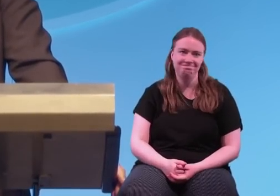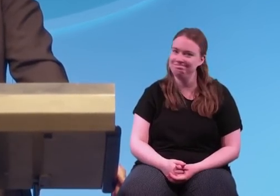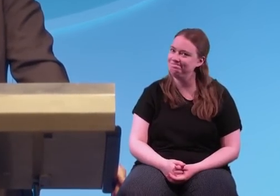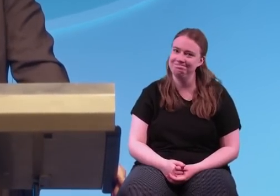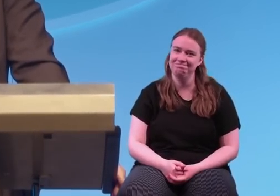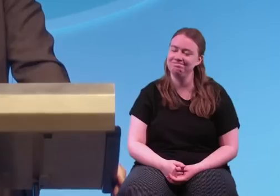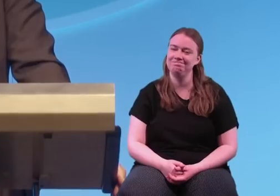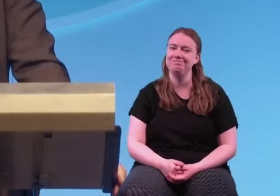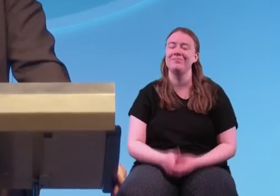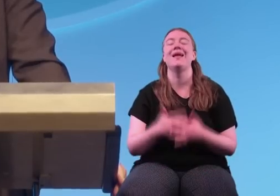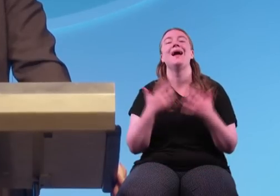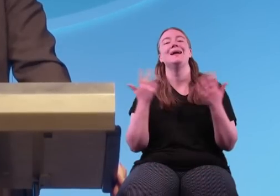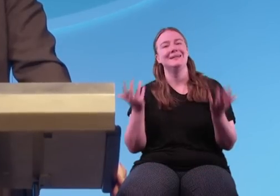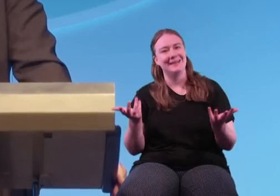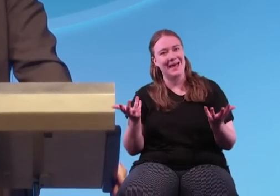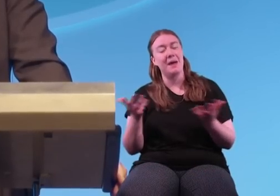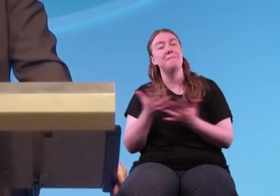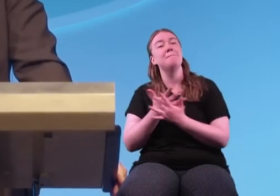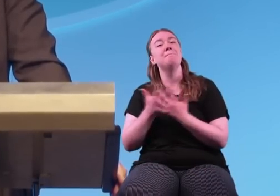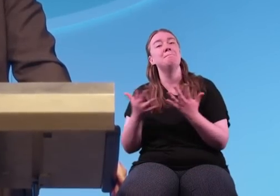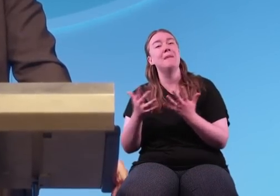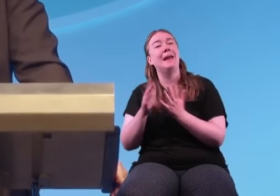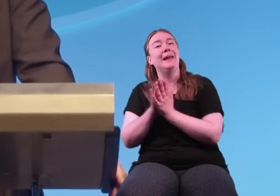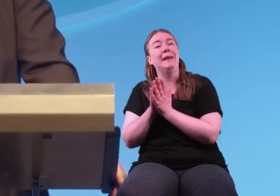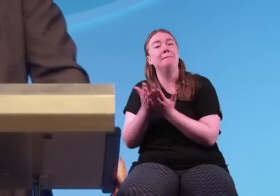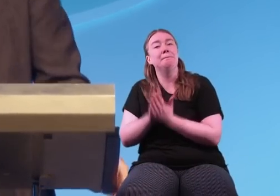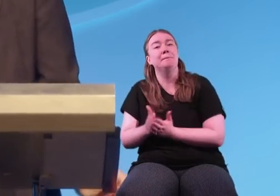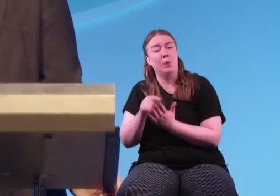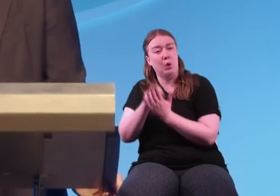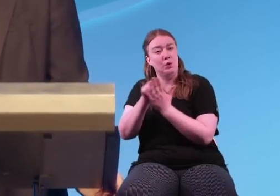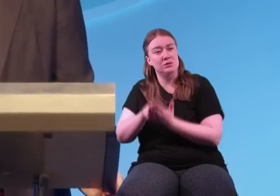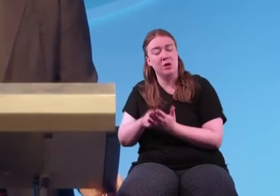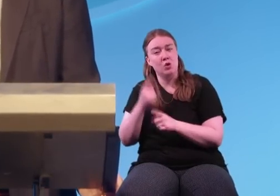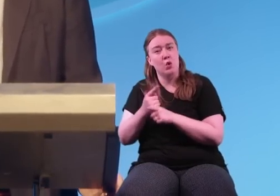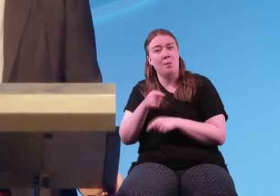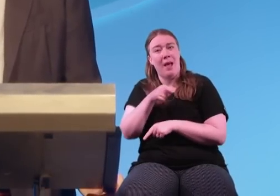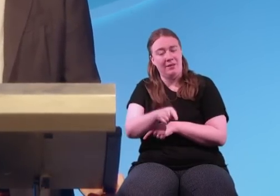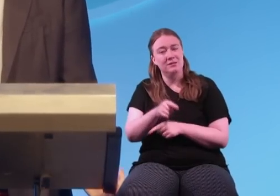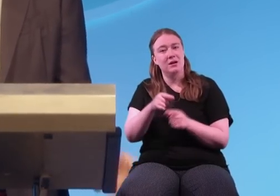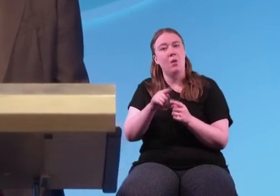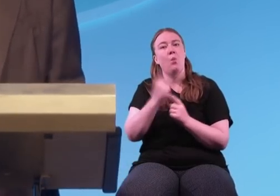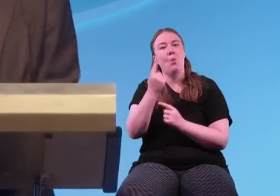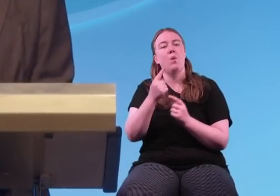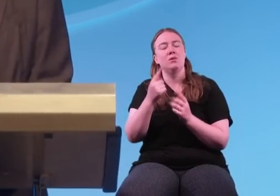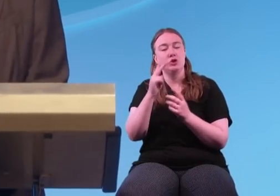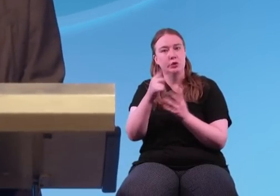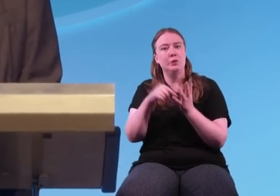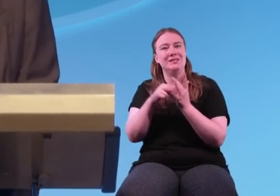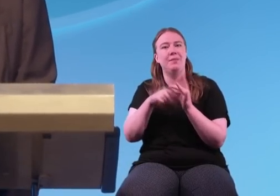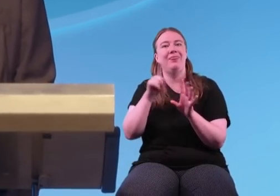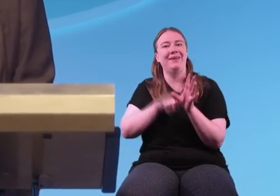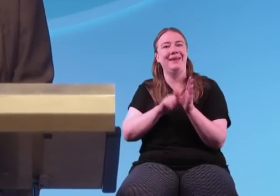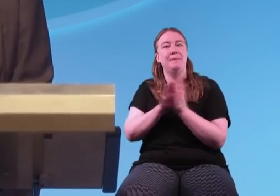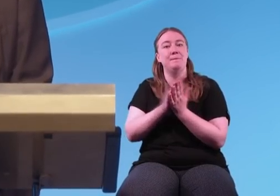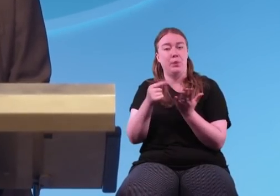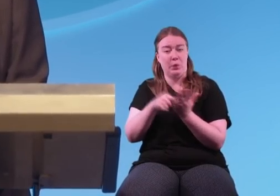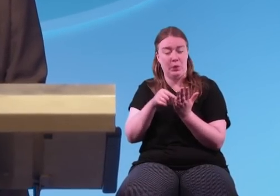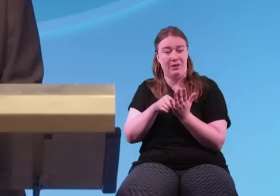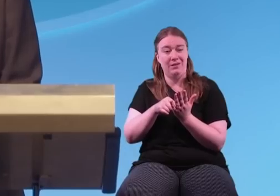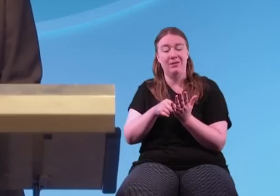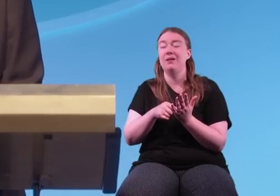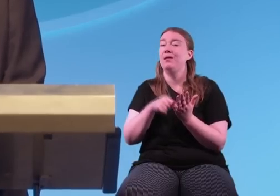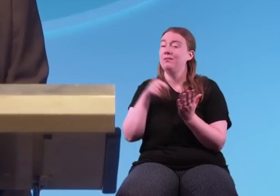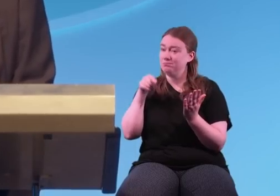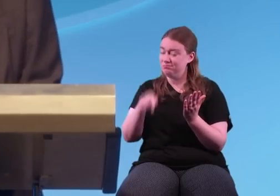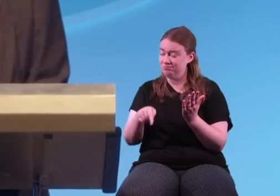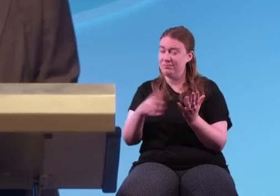I don't know whether it's true of the ones we've mentioned, but many of them highlight this encouragement